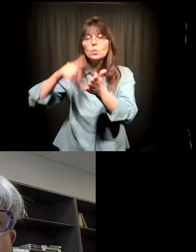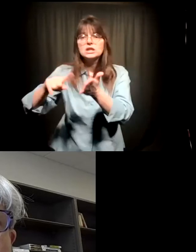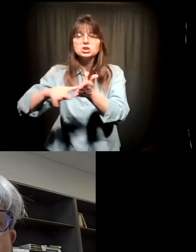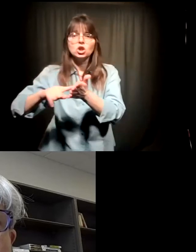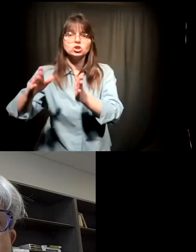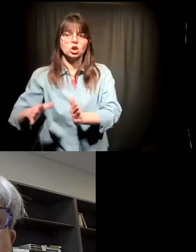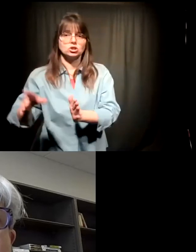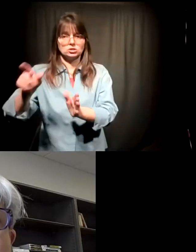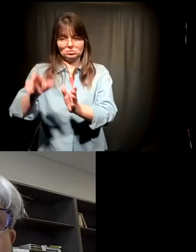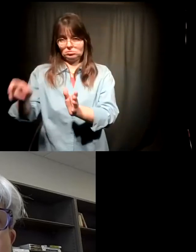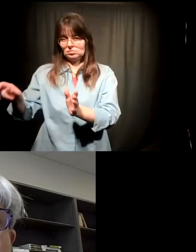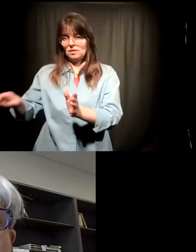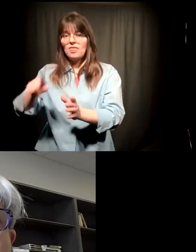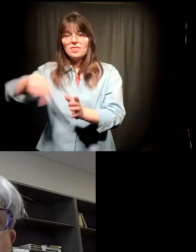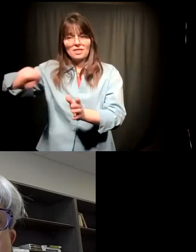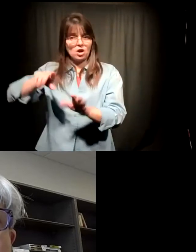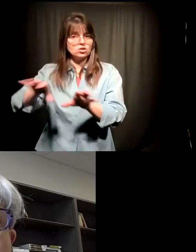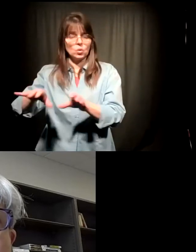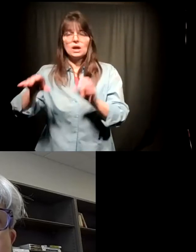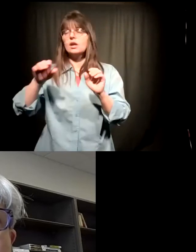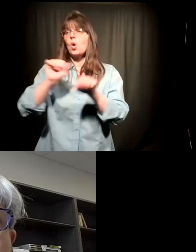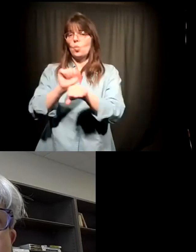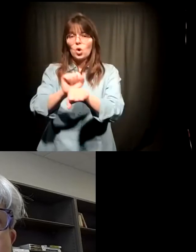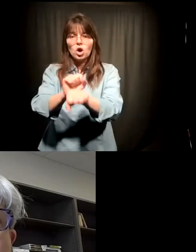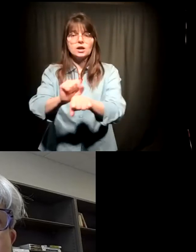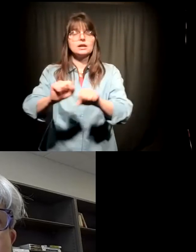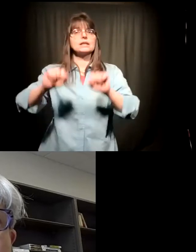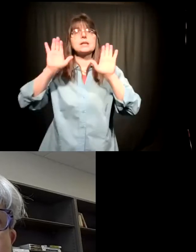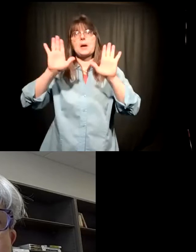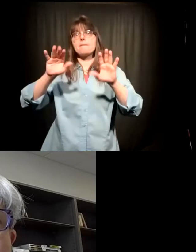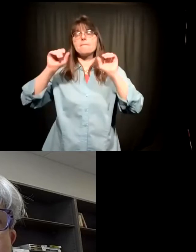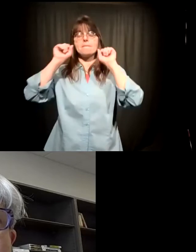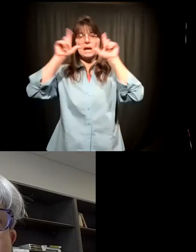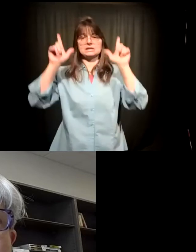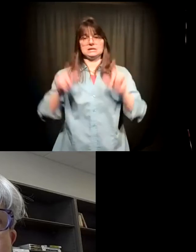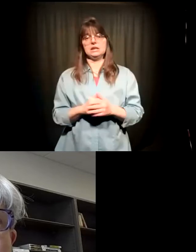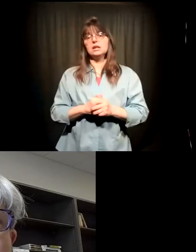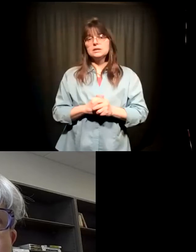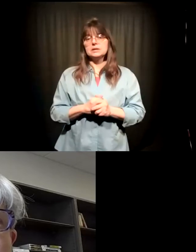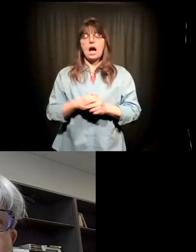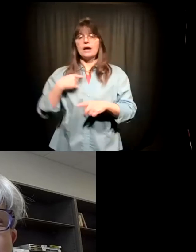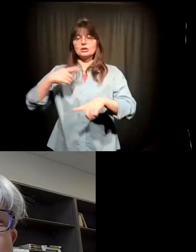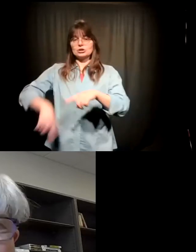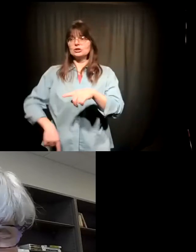helm. And they're working on like in so many